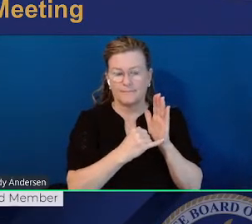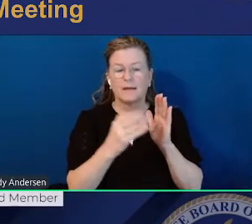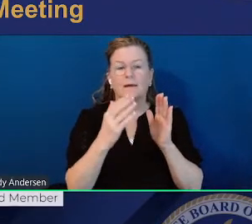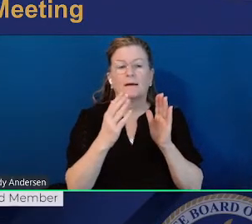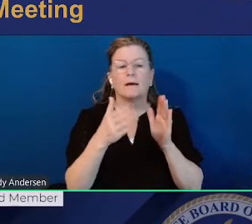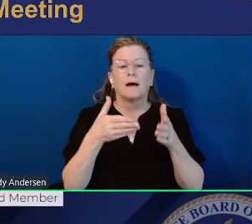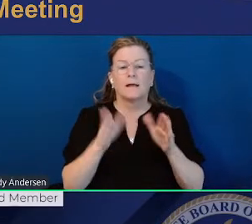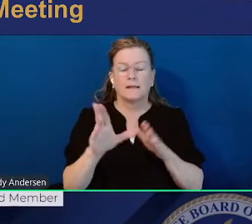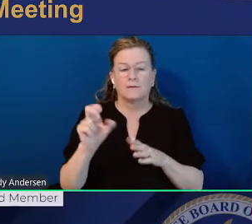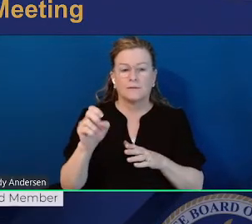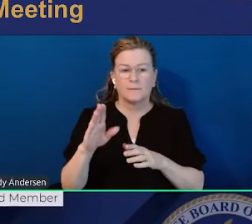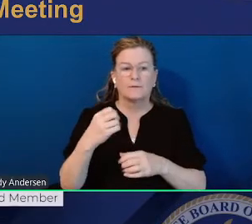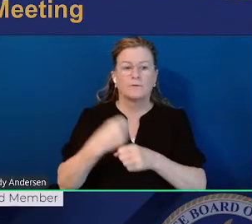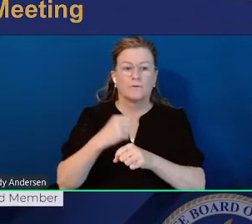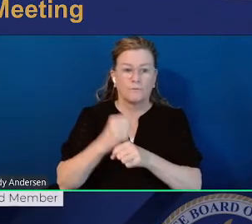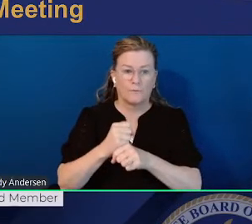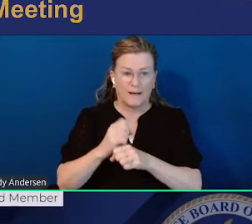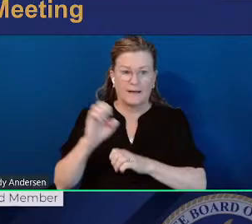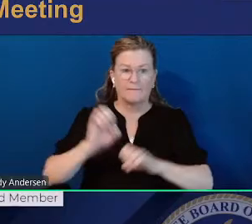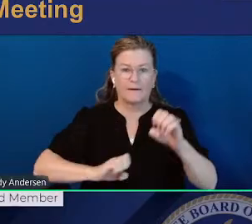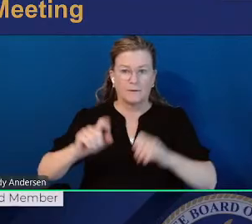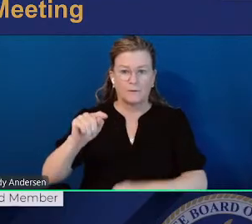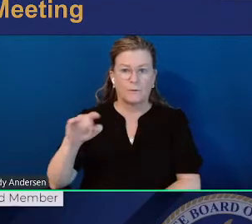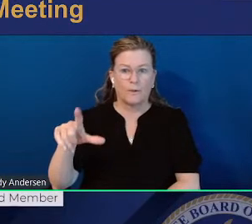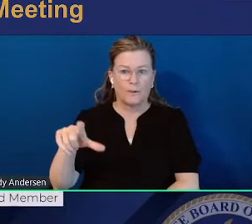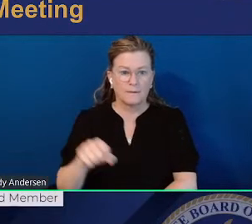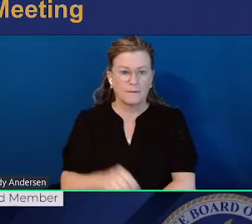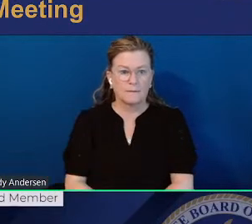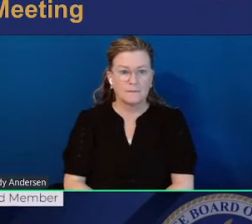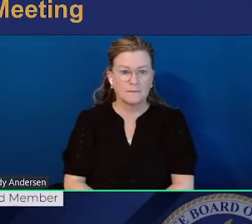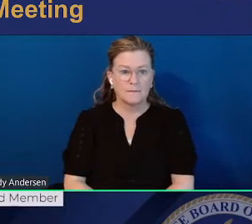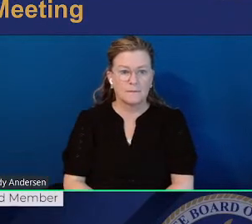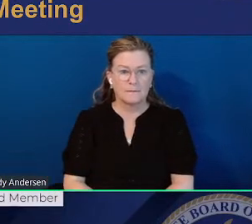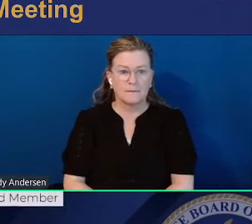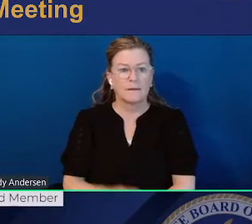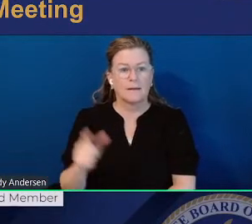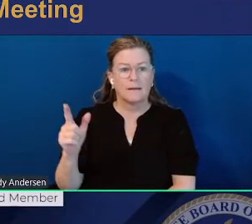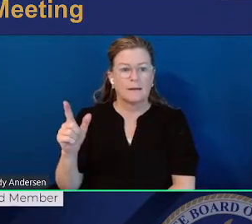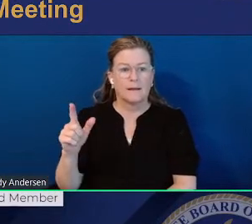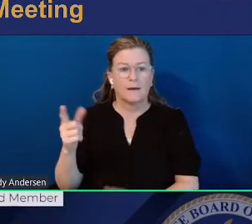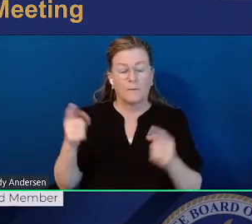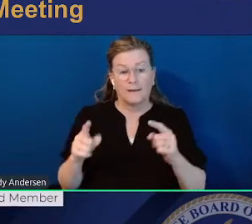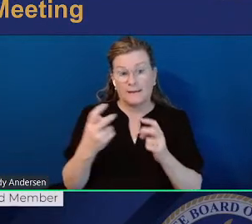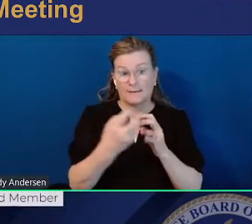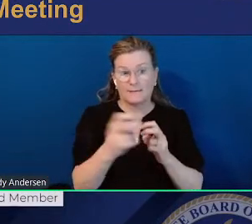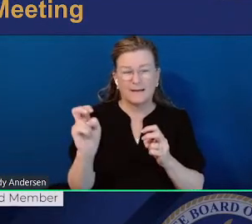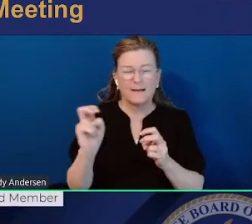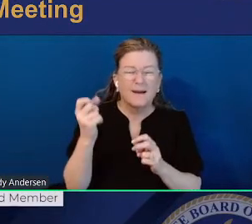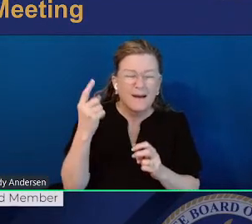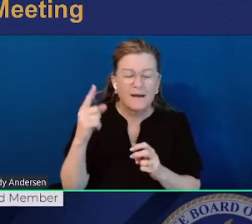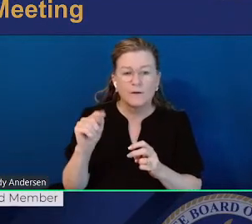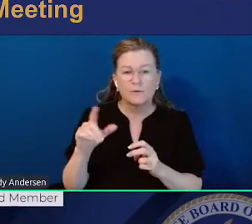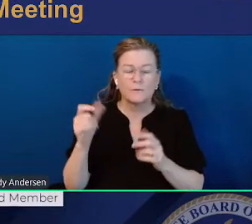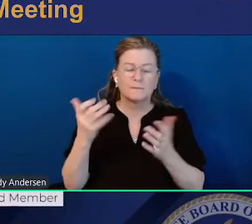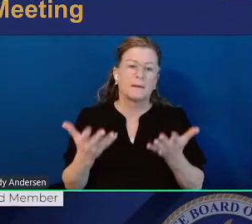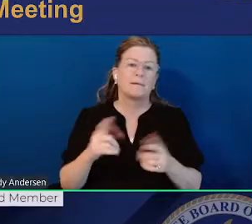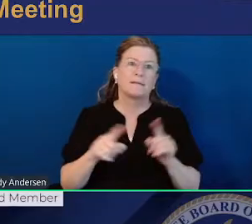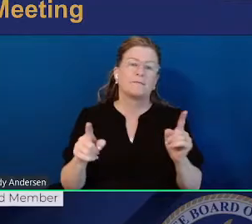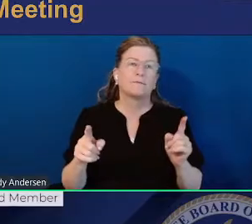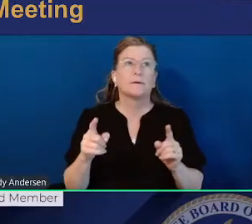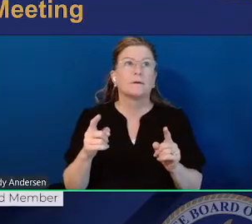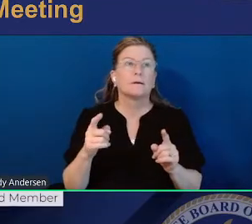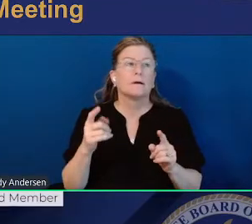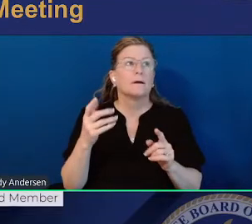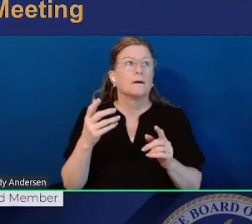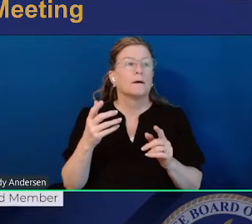USDB to create those evaluation tools so that they can, when they sit down, because the tools might be different. What would